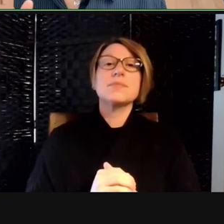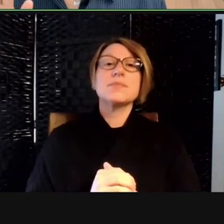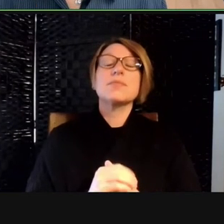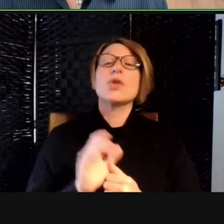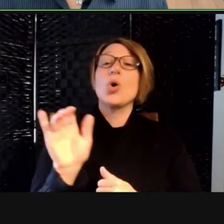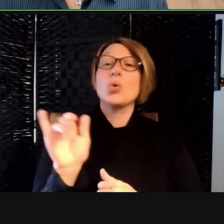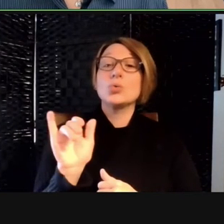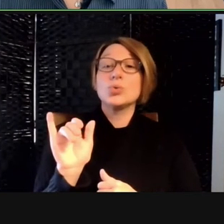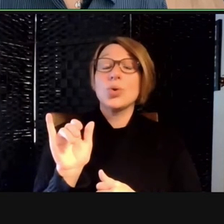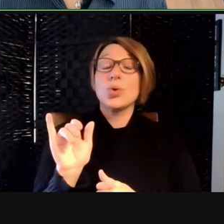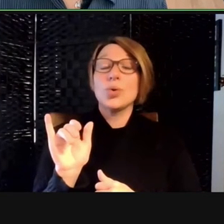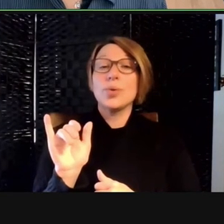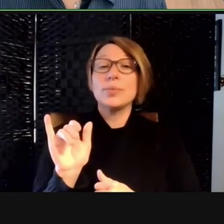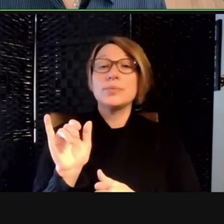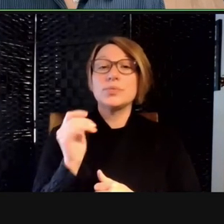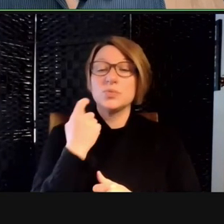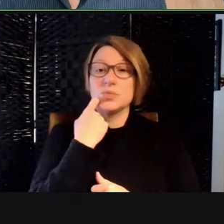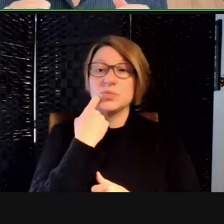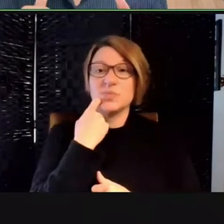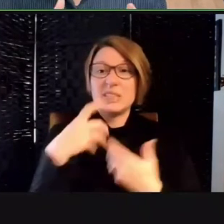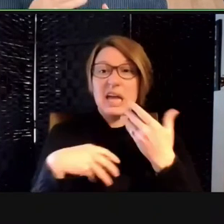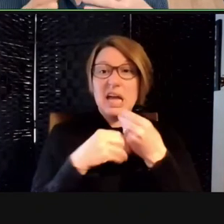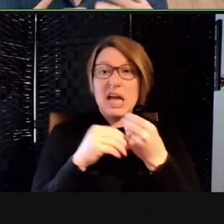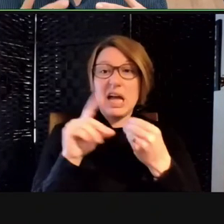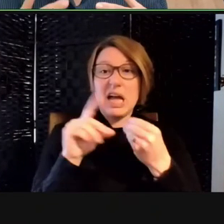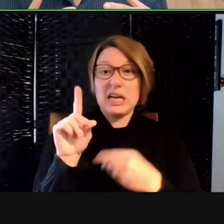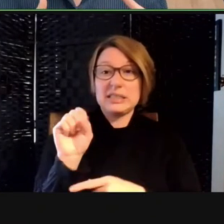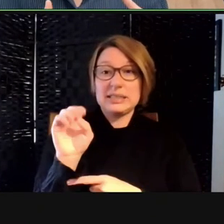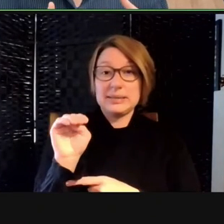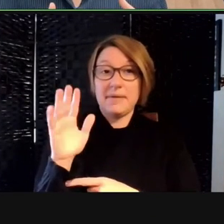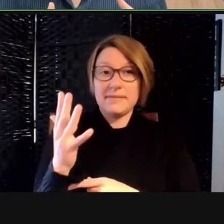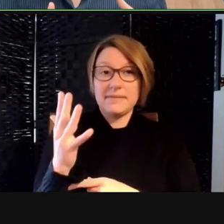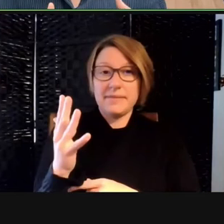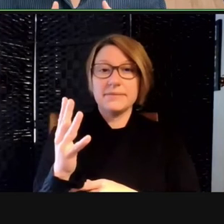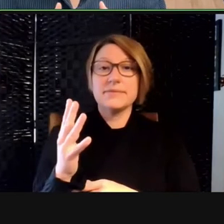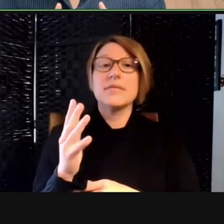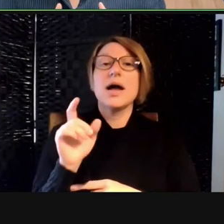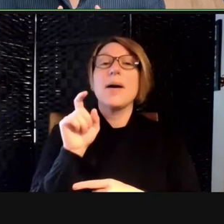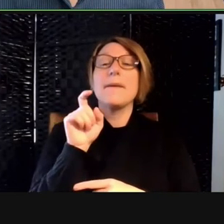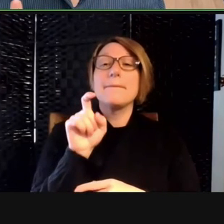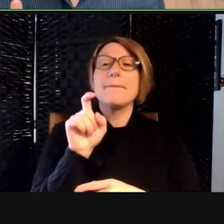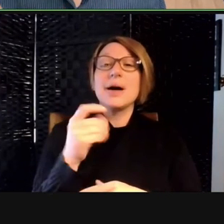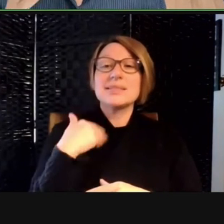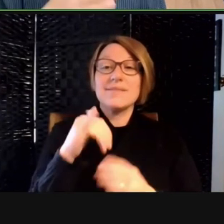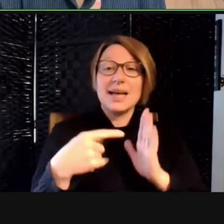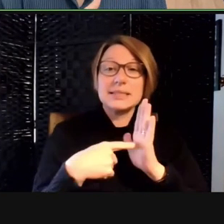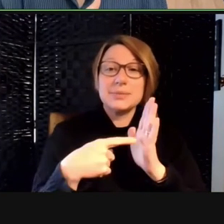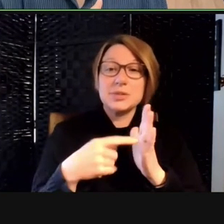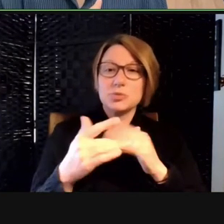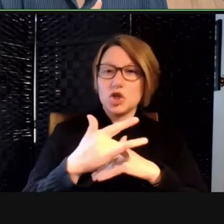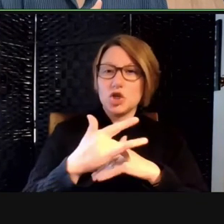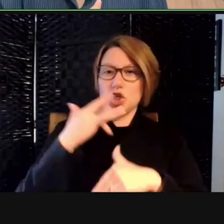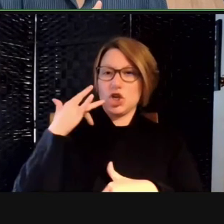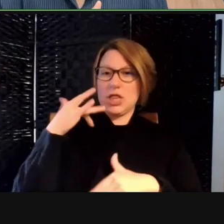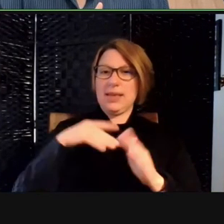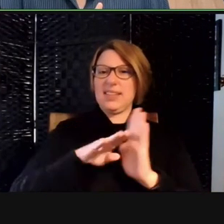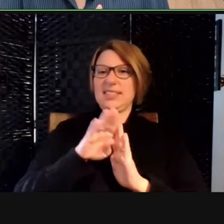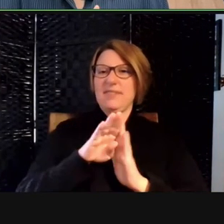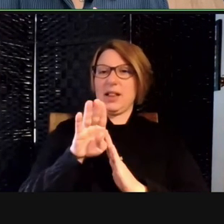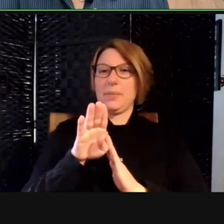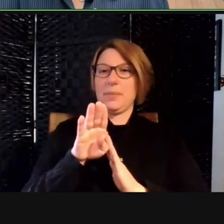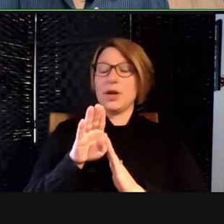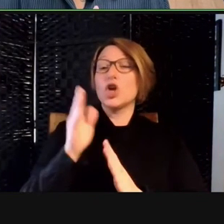Additionally, this is added to the DSM-5 that the symptoms should be present in early developmental period. It used to be you'd see it before the